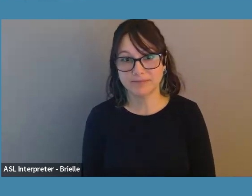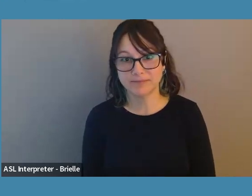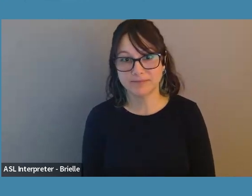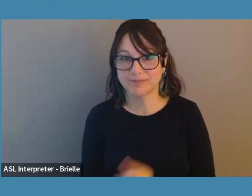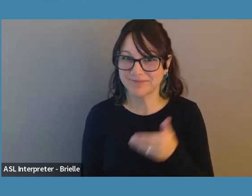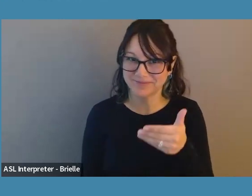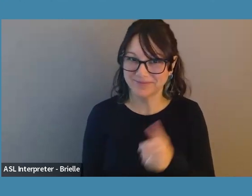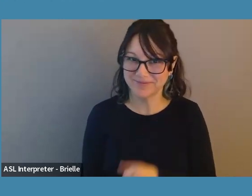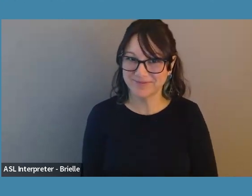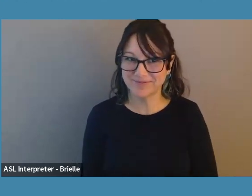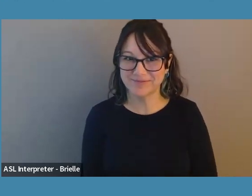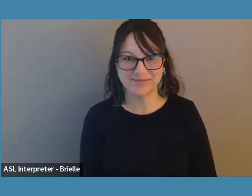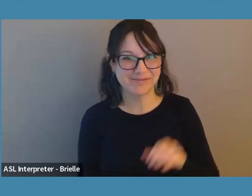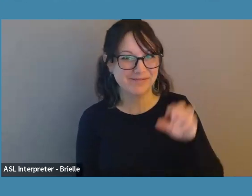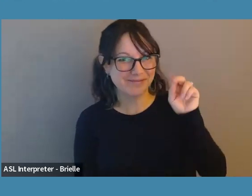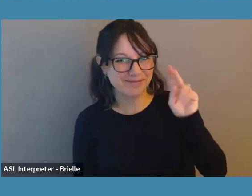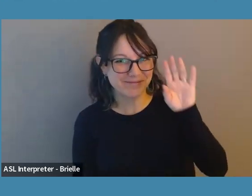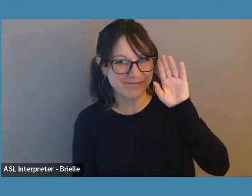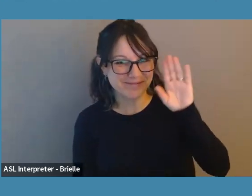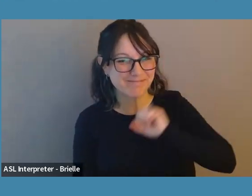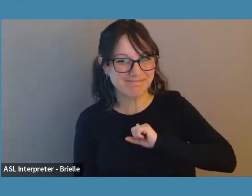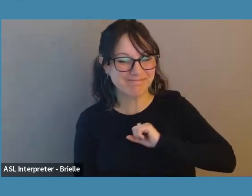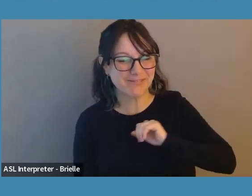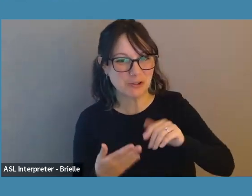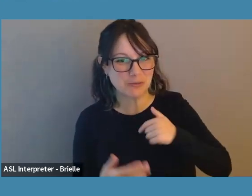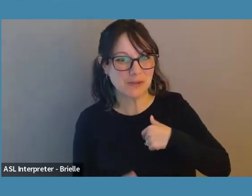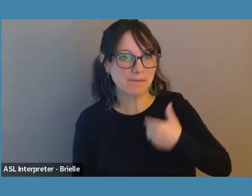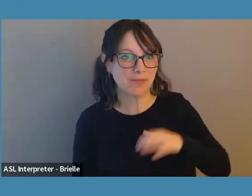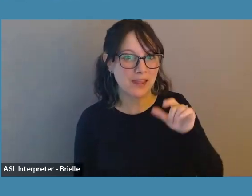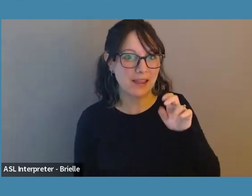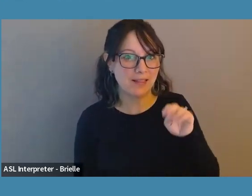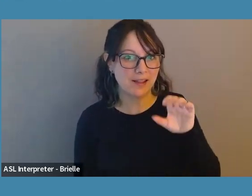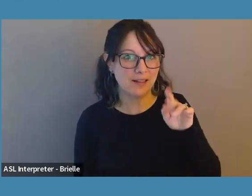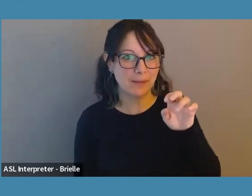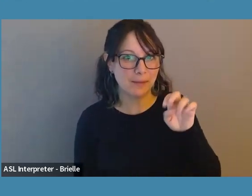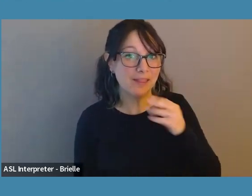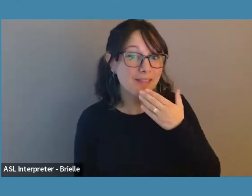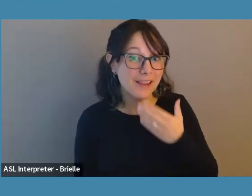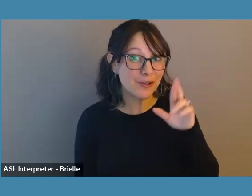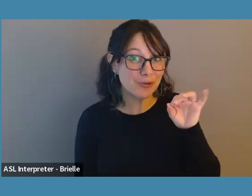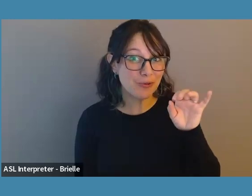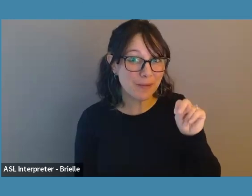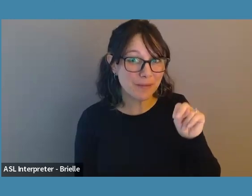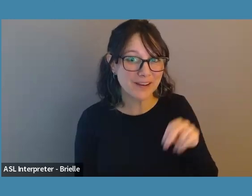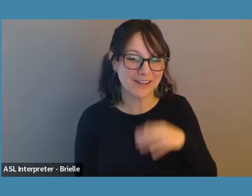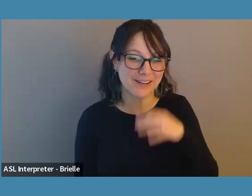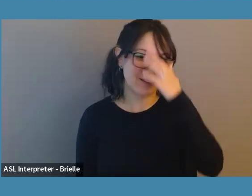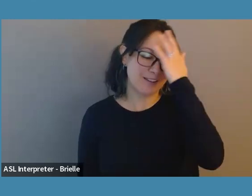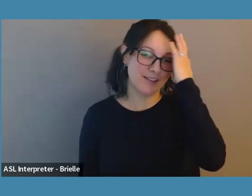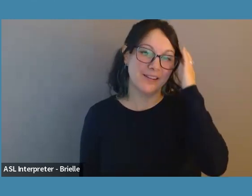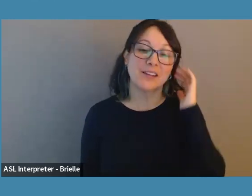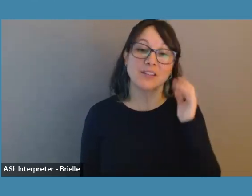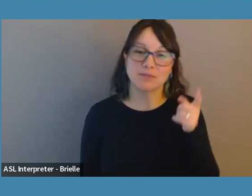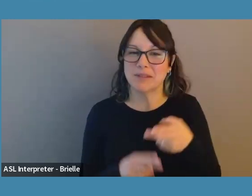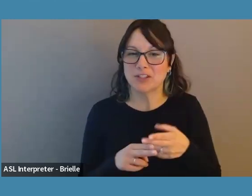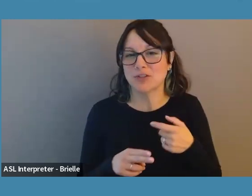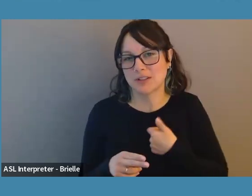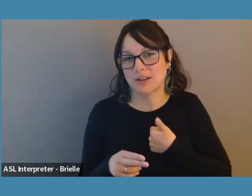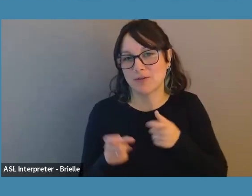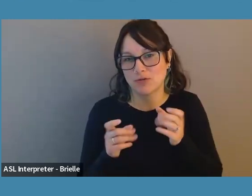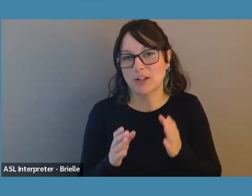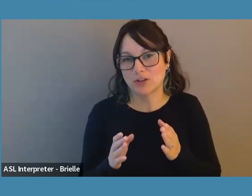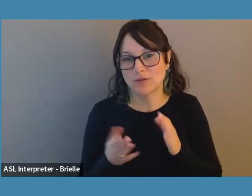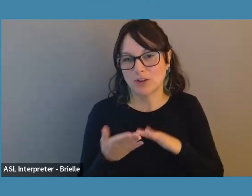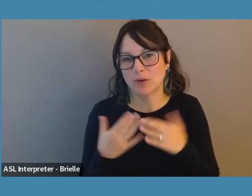Caitlin. Hi, excuse me. I'm Caitlin Cliven. Thank you so much, Robin. And as Robin said, I'm the Director of our Community and